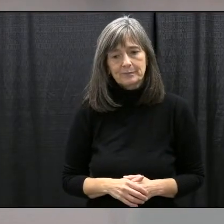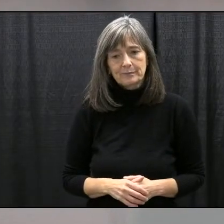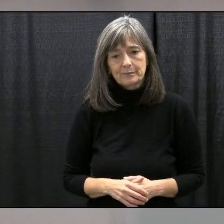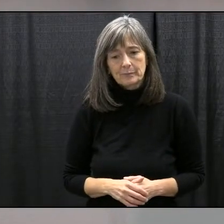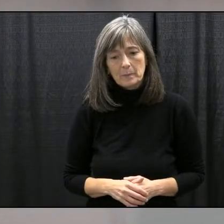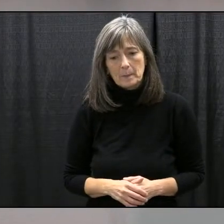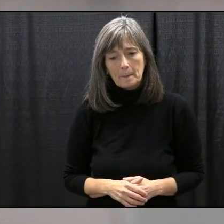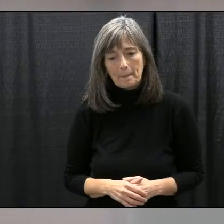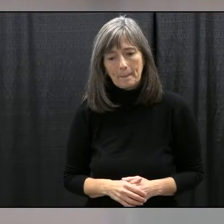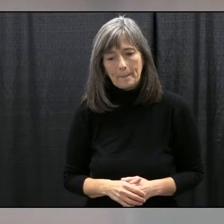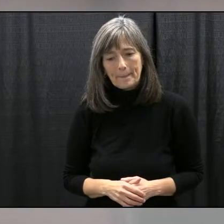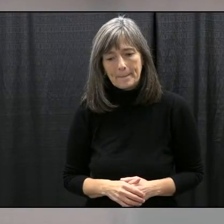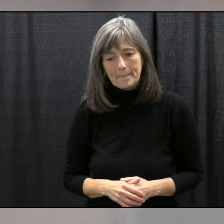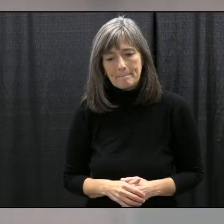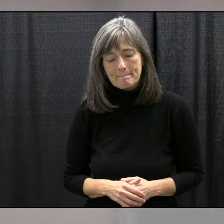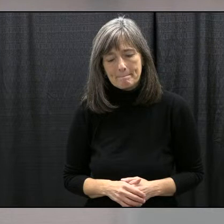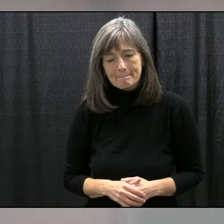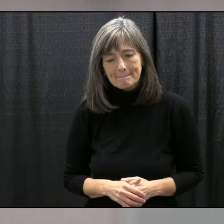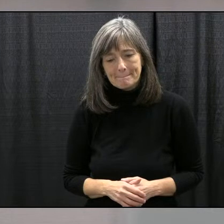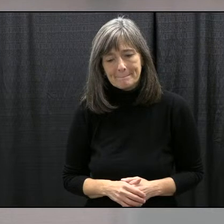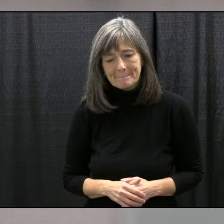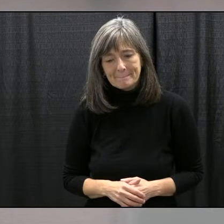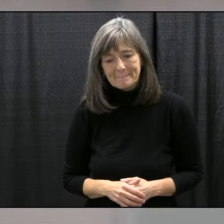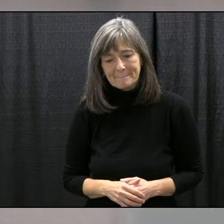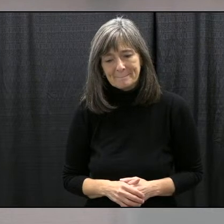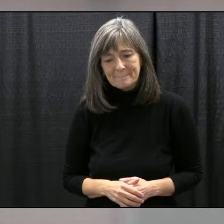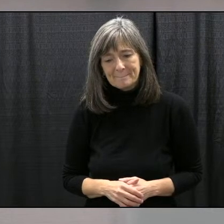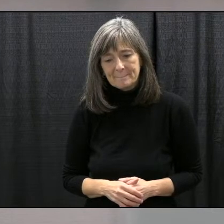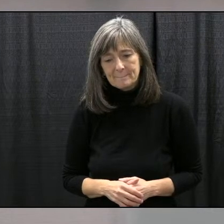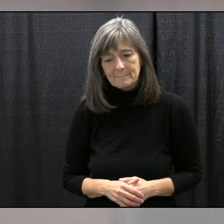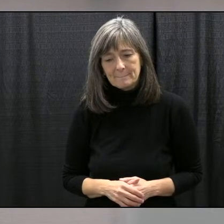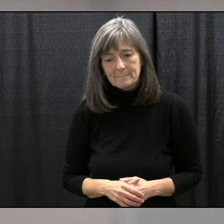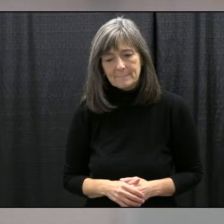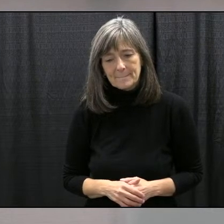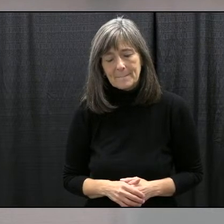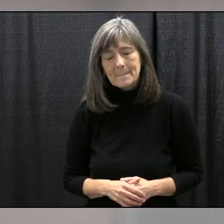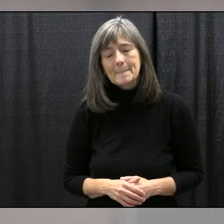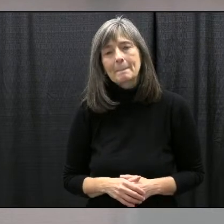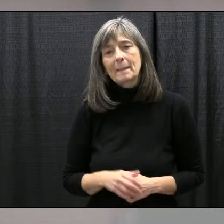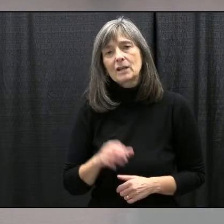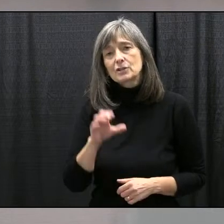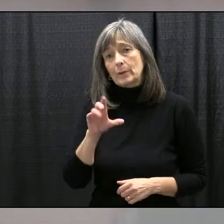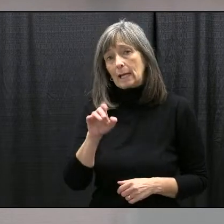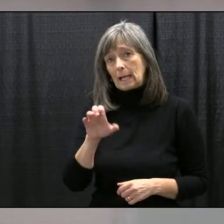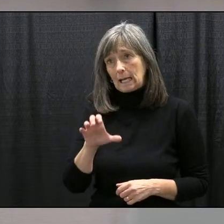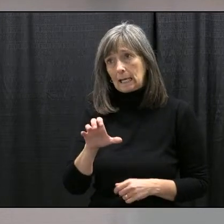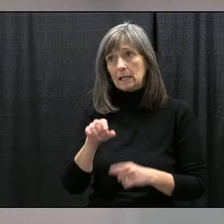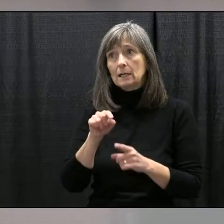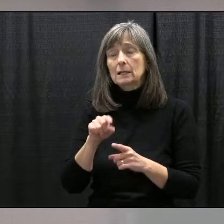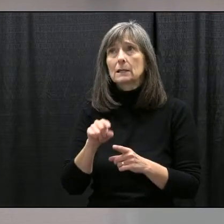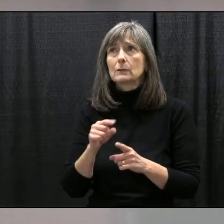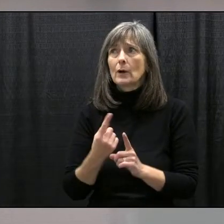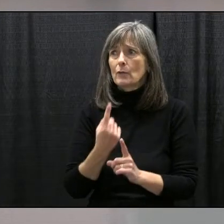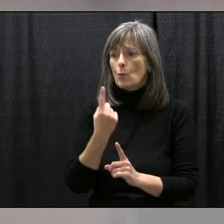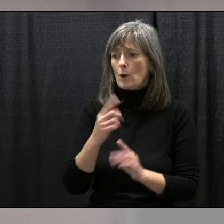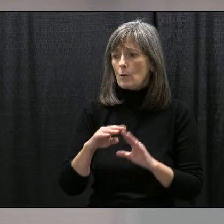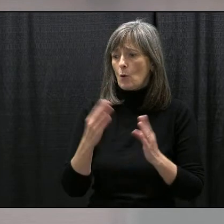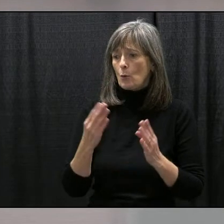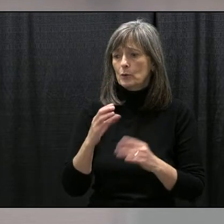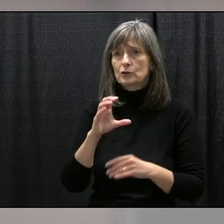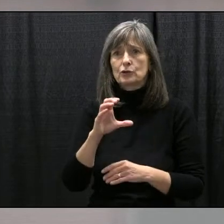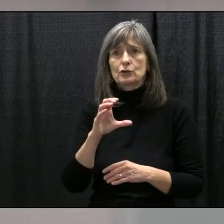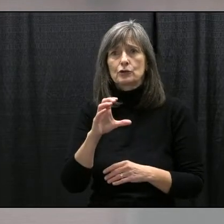Okay, and the other thing about these clinics, the one that was opened at